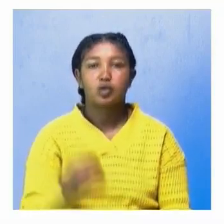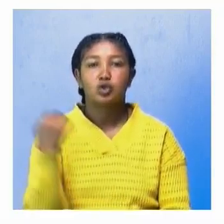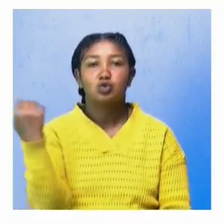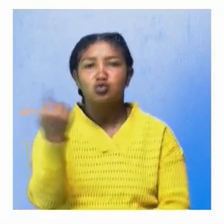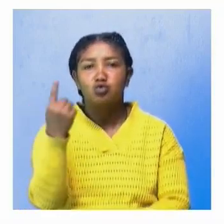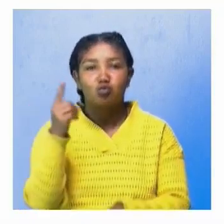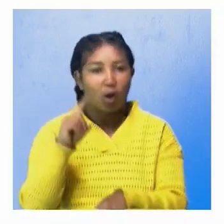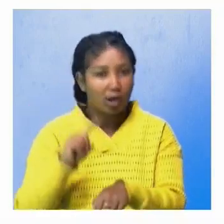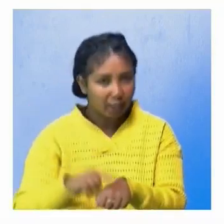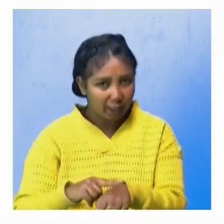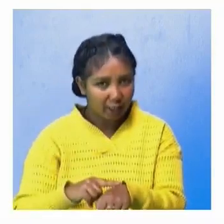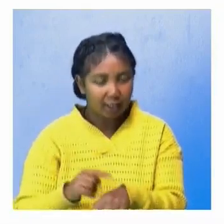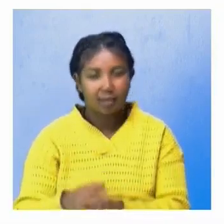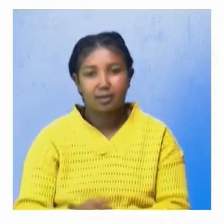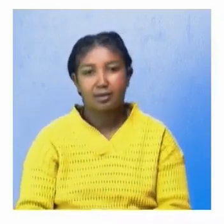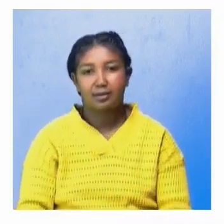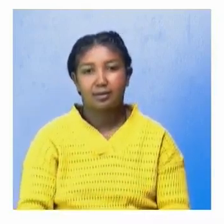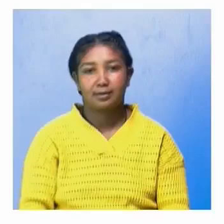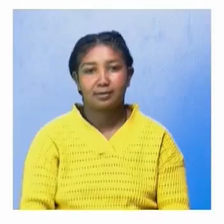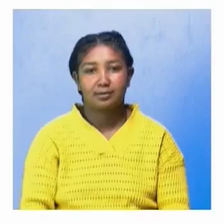usually,